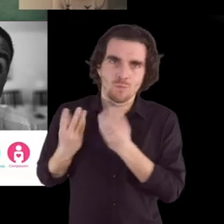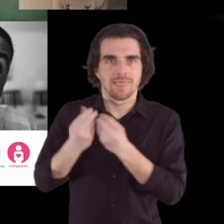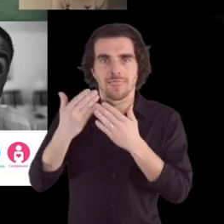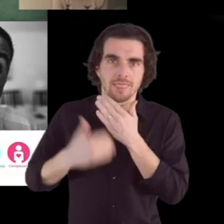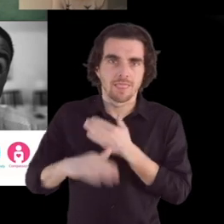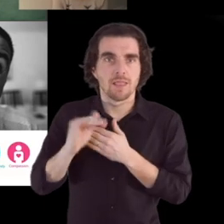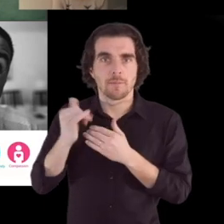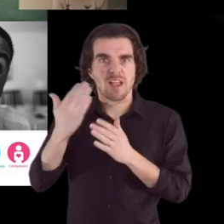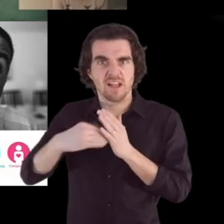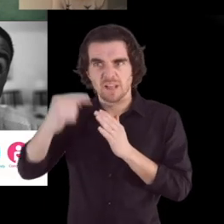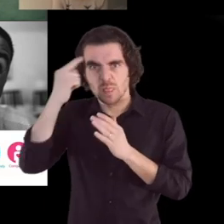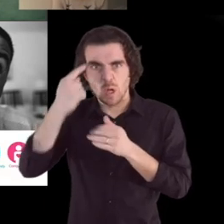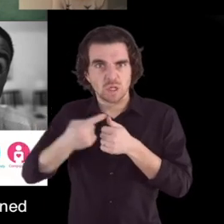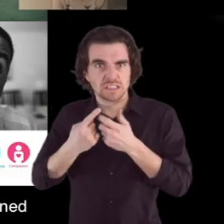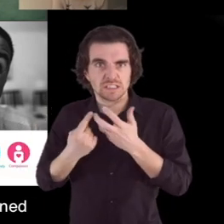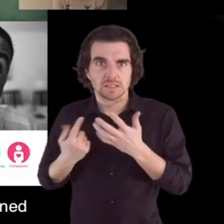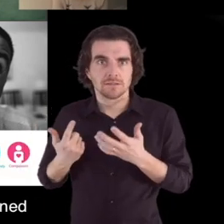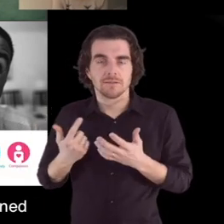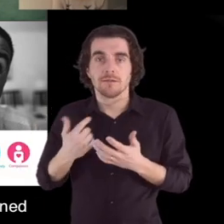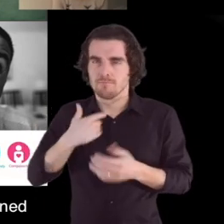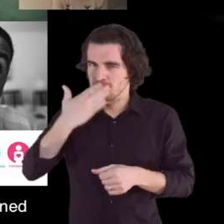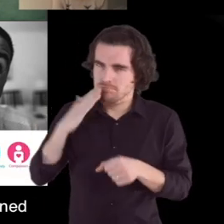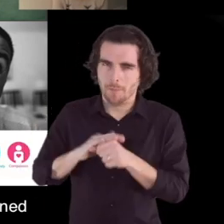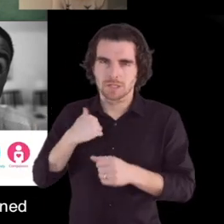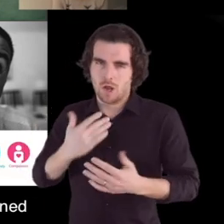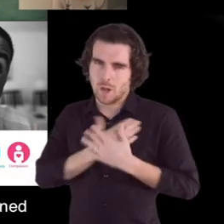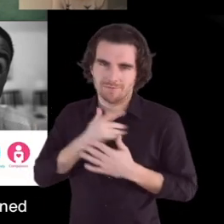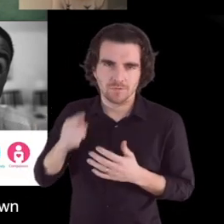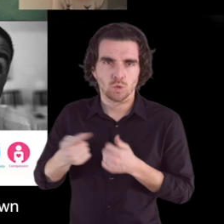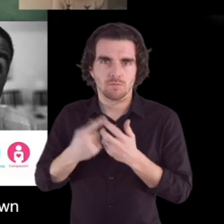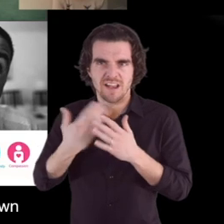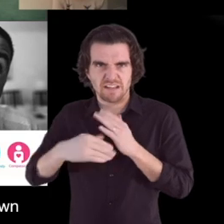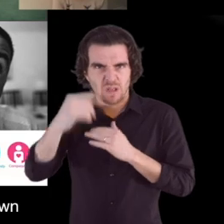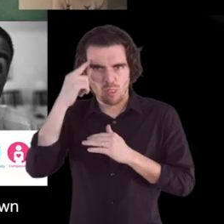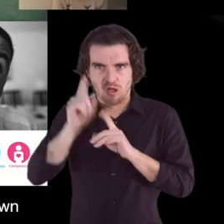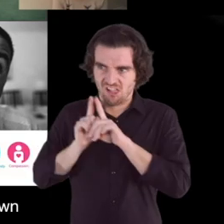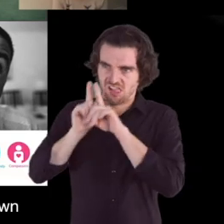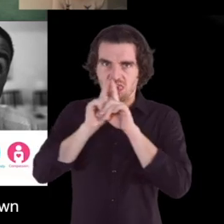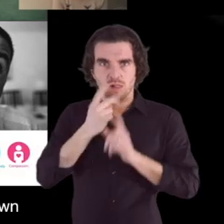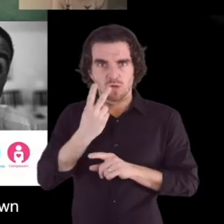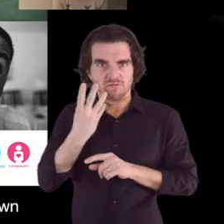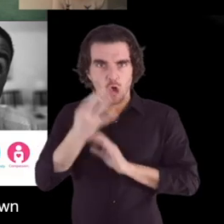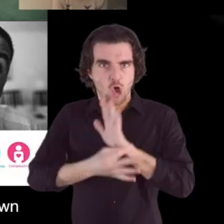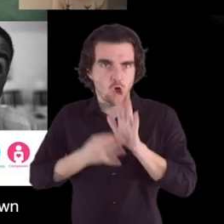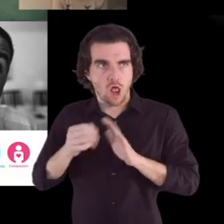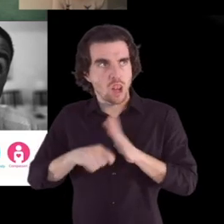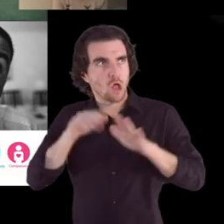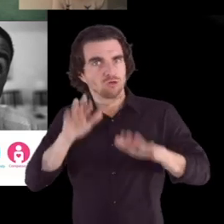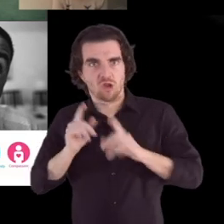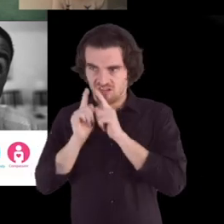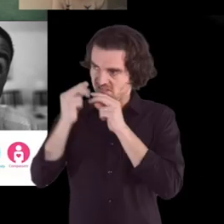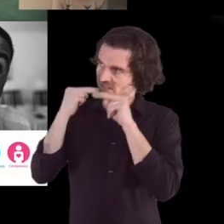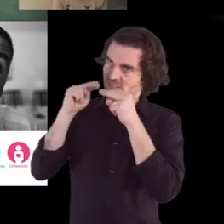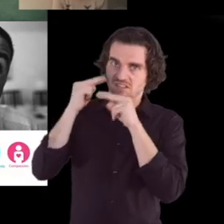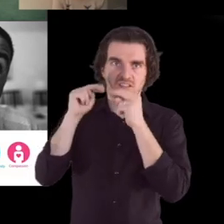vows, we probably didn't include, I promise to love you even when confined to a small space, 24 hours in a lockdown caused by a